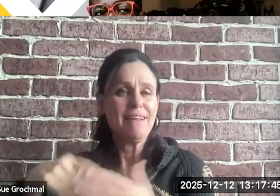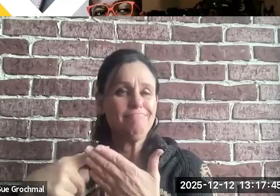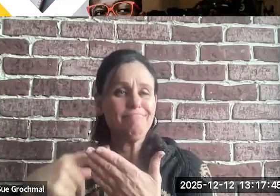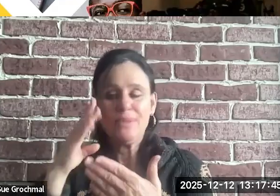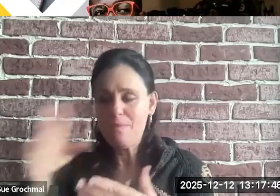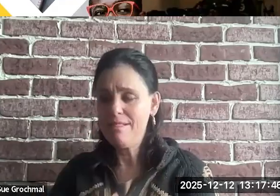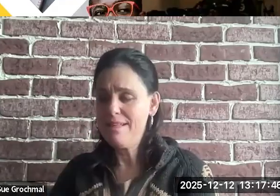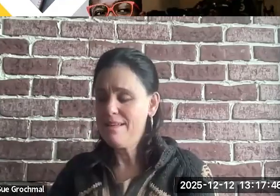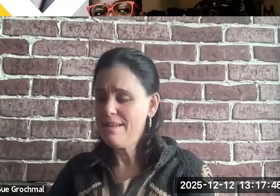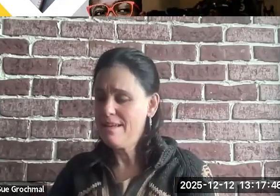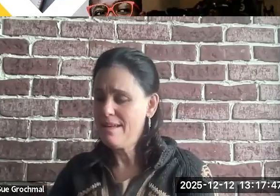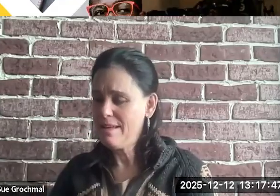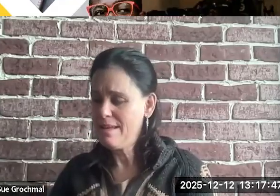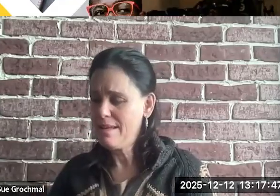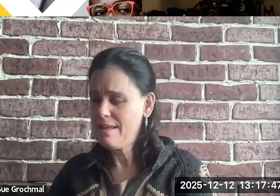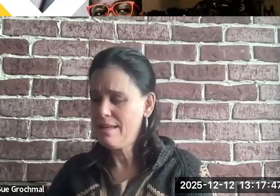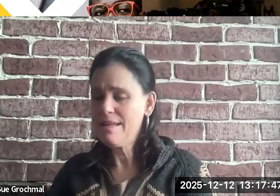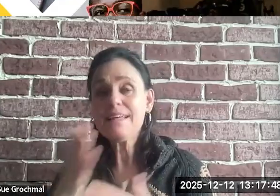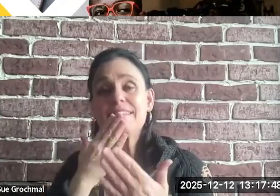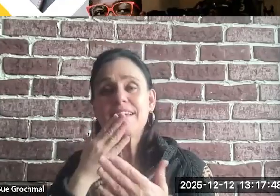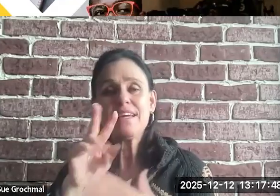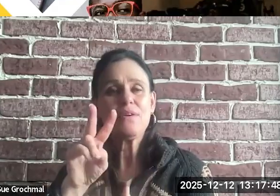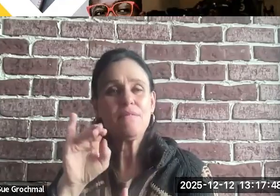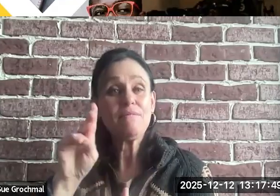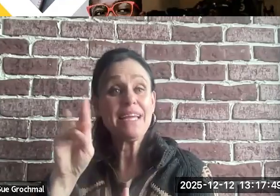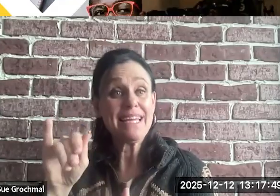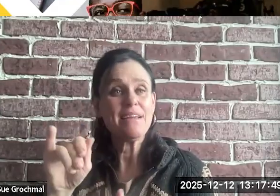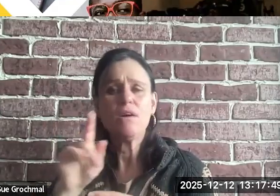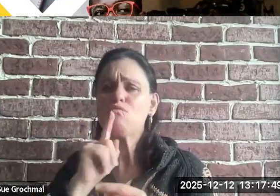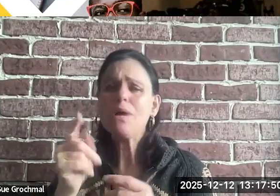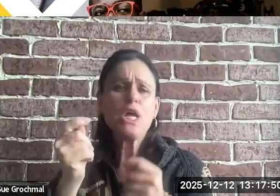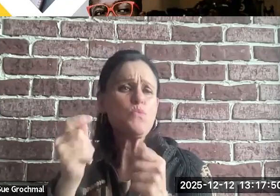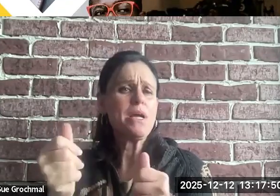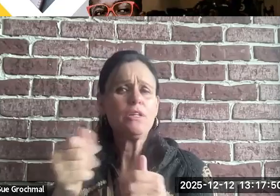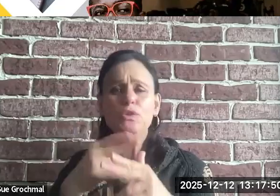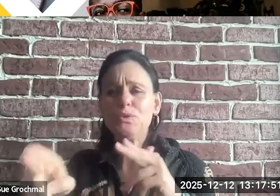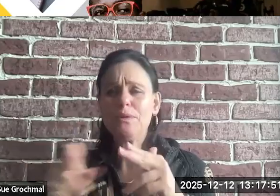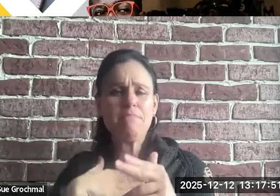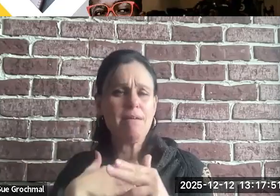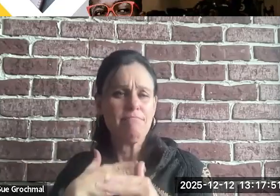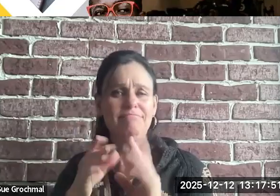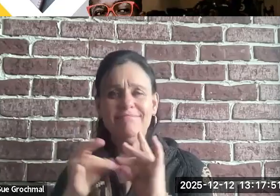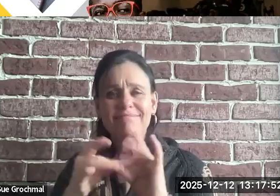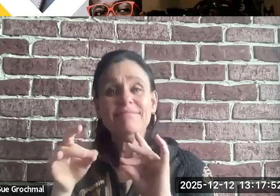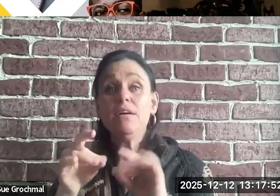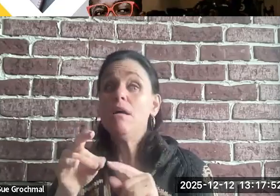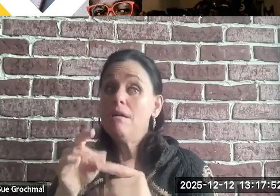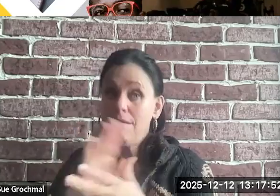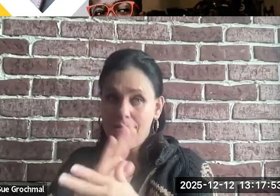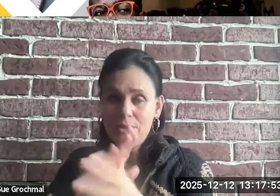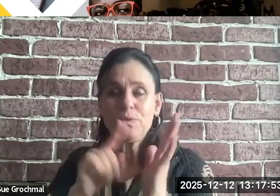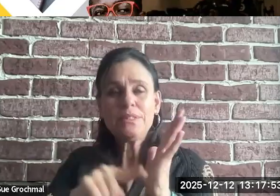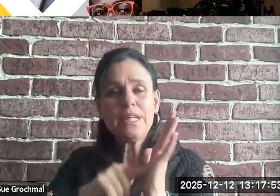project. Thanks, Vicky. And I'll just be really quick, but I'm a principal research associate